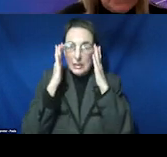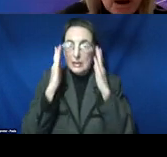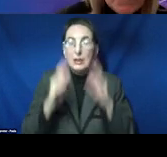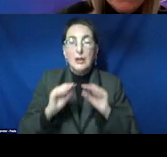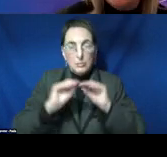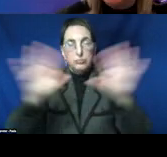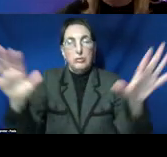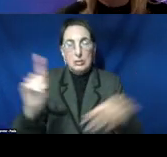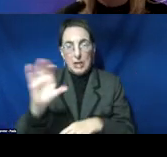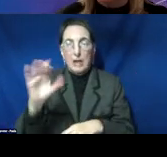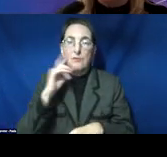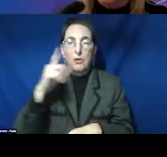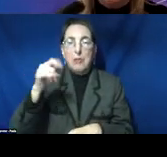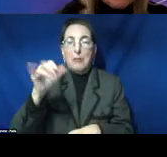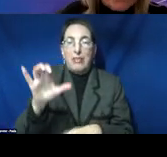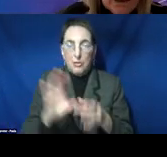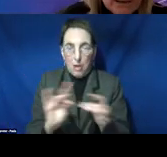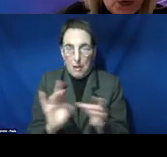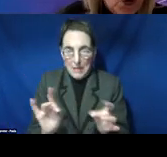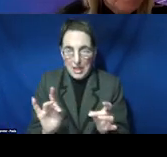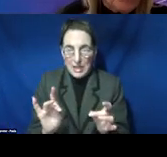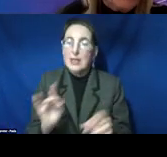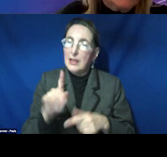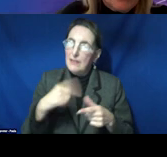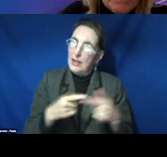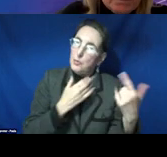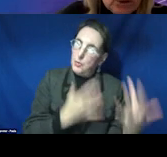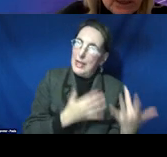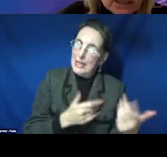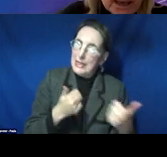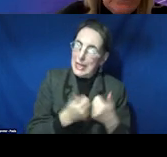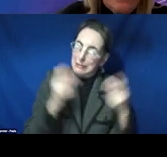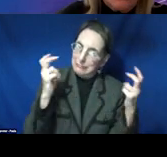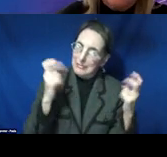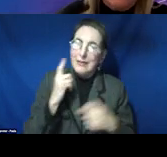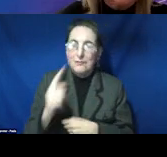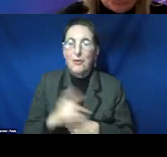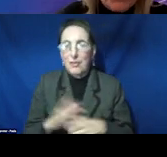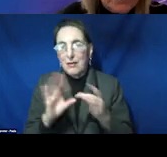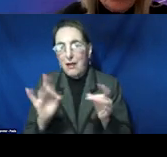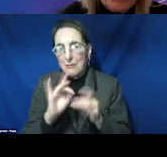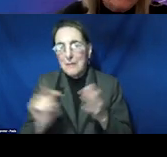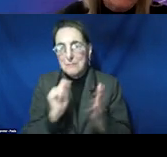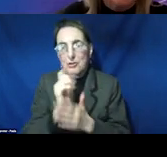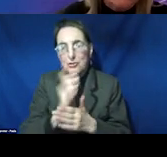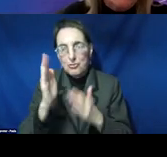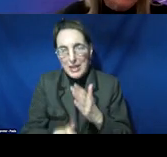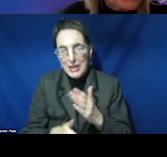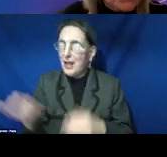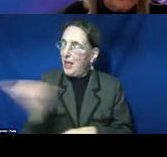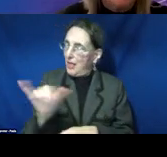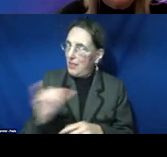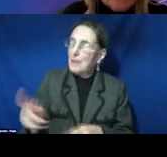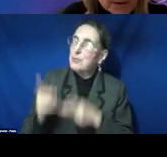for public comment, and then there is a bit of a waiting game for the comment period to end. And yes, just like proposals, we tend